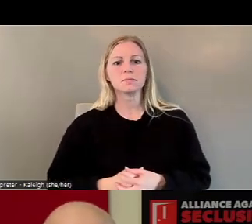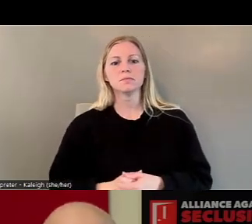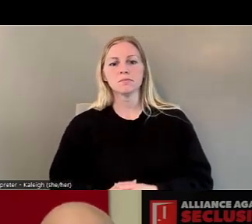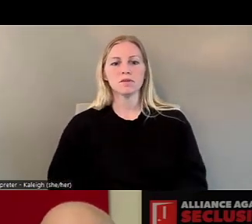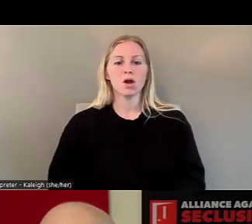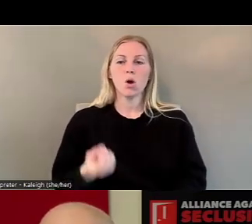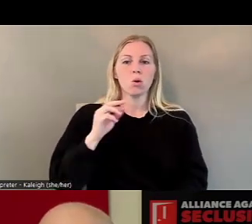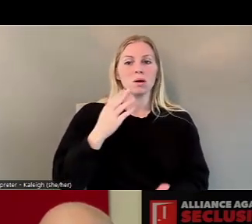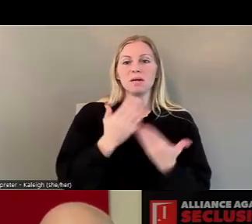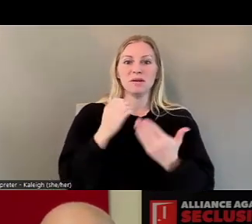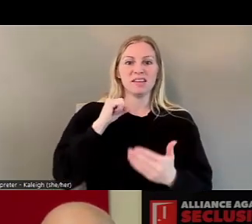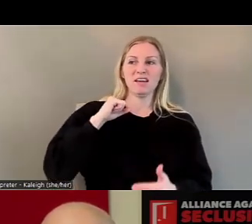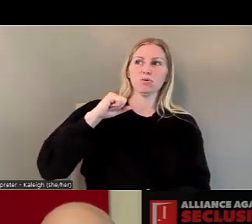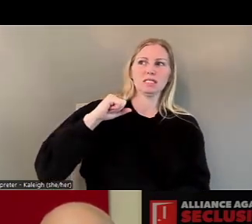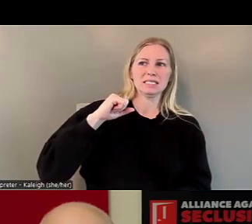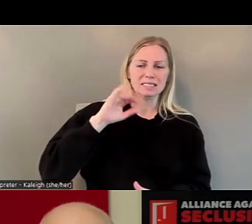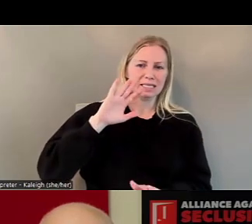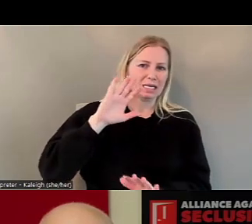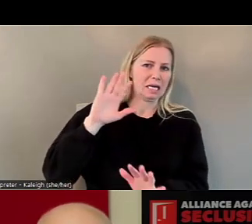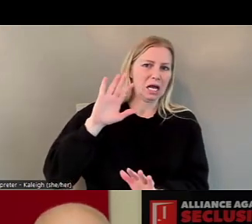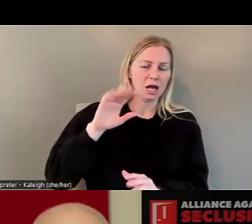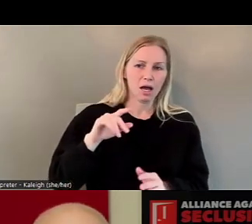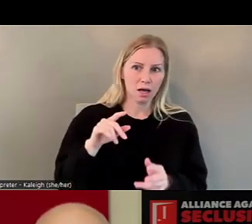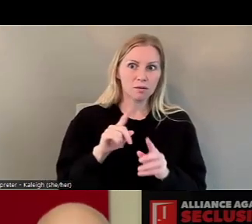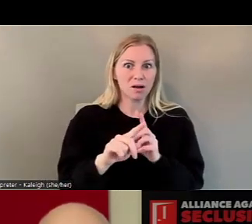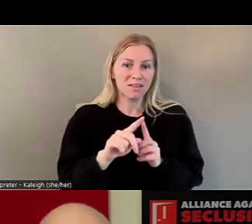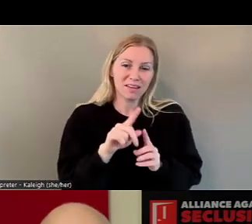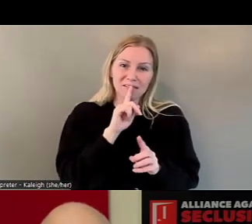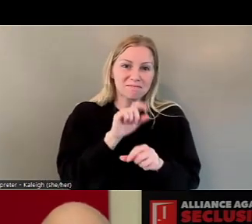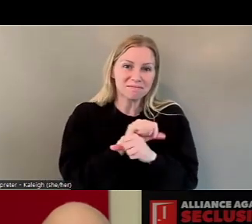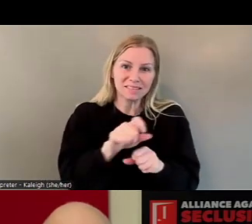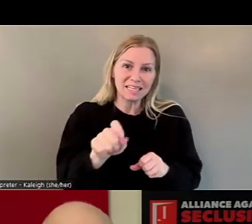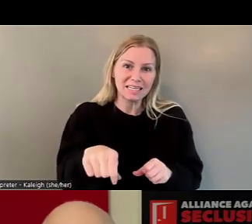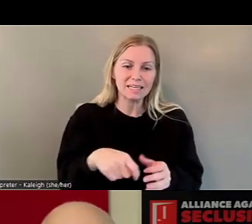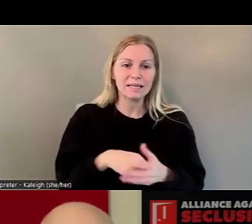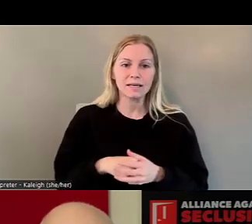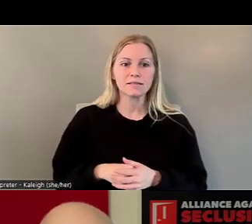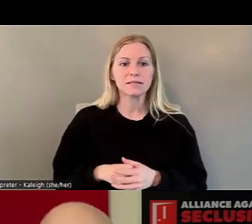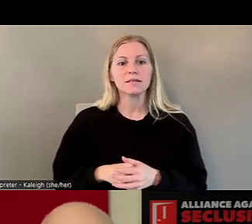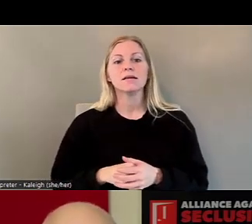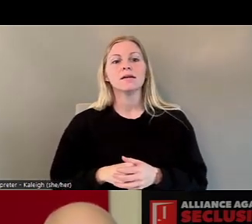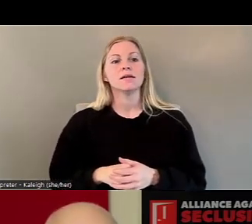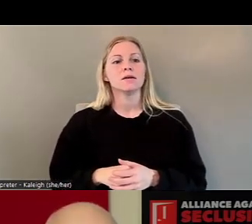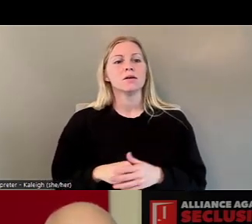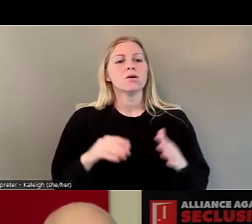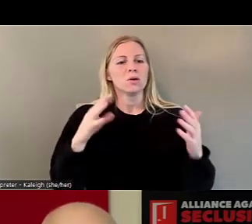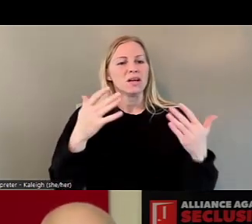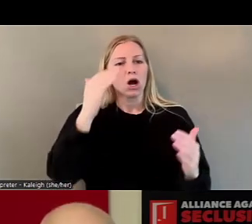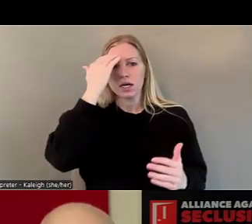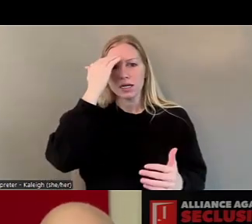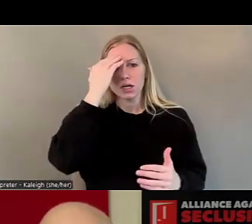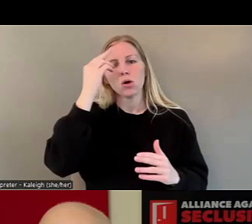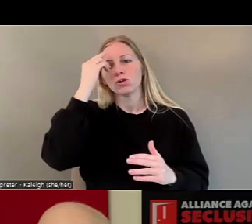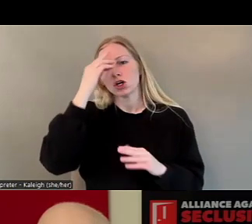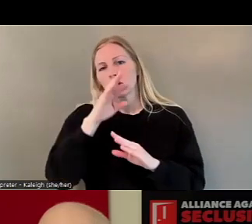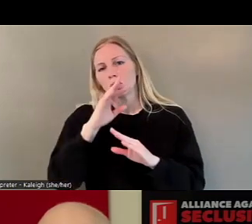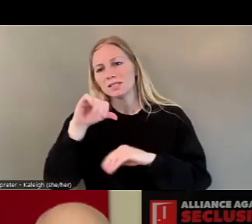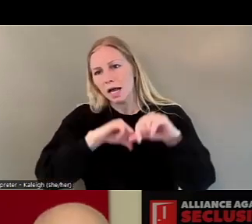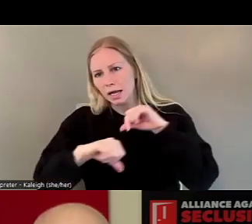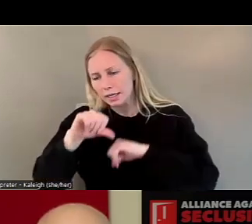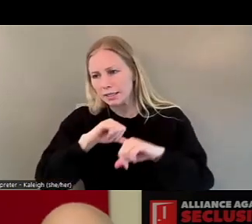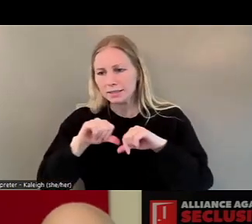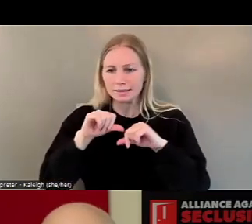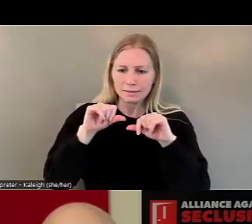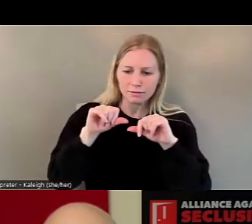there's roots in trauma to much of what you might be seeing. And we know today through neuroscience, through